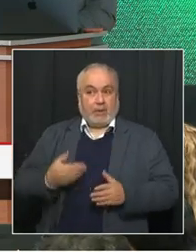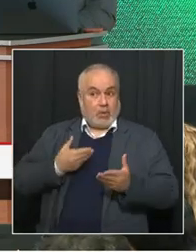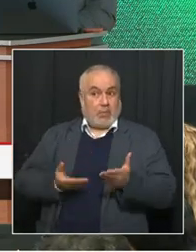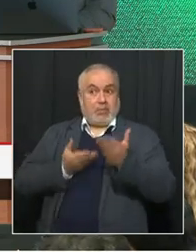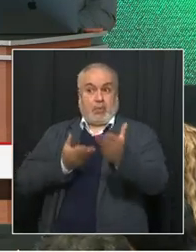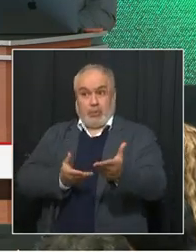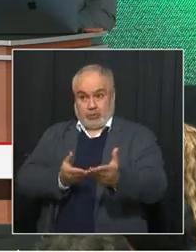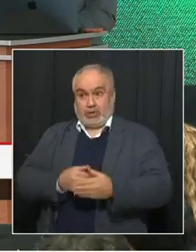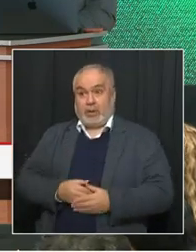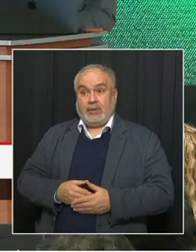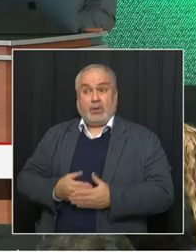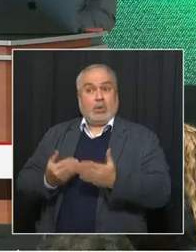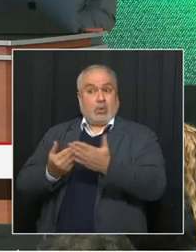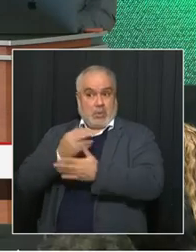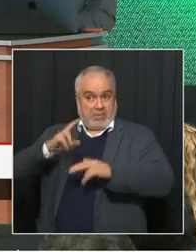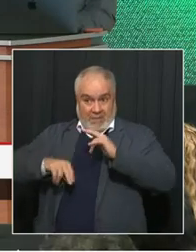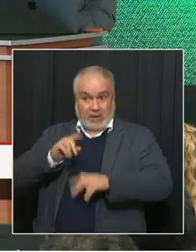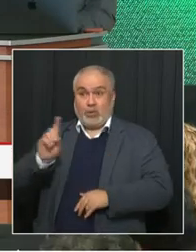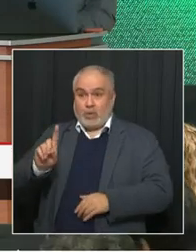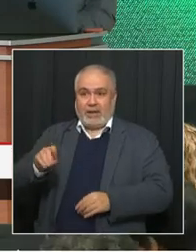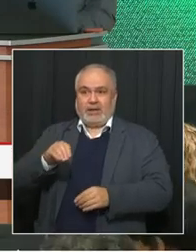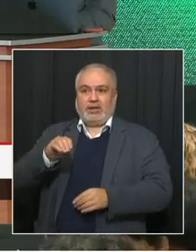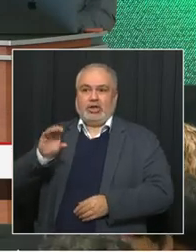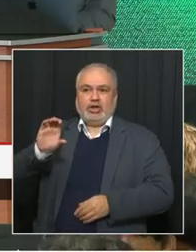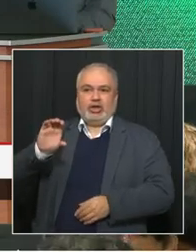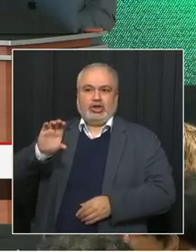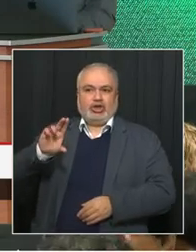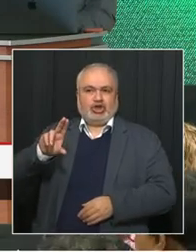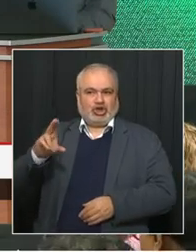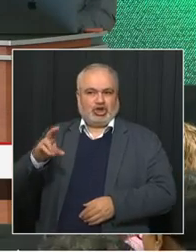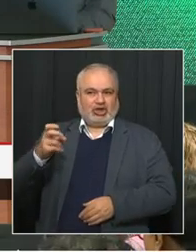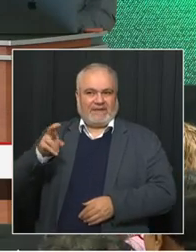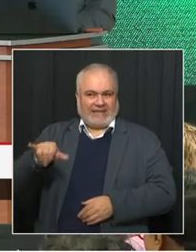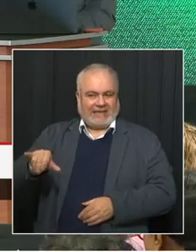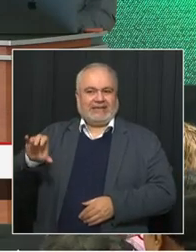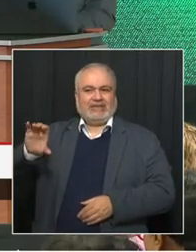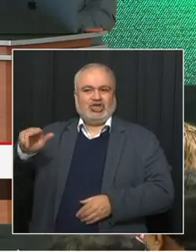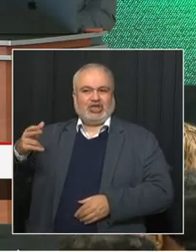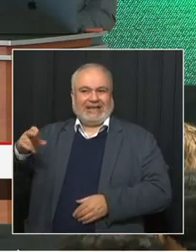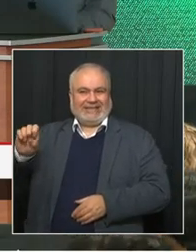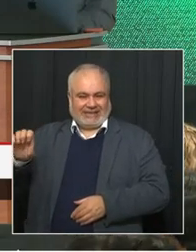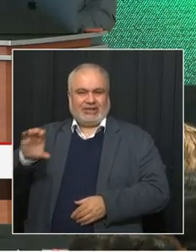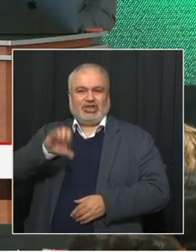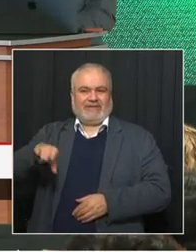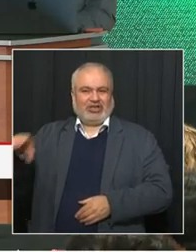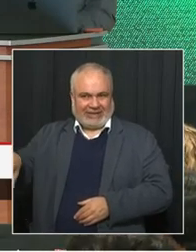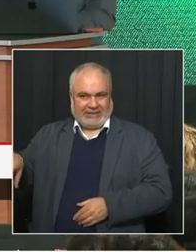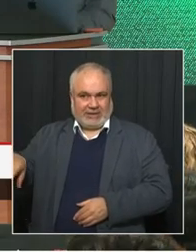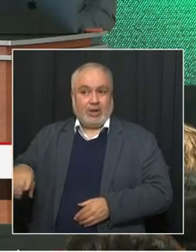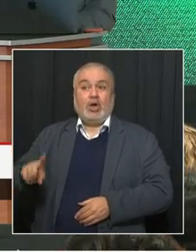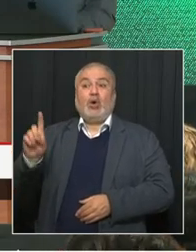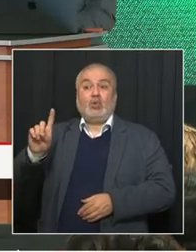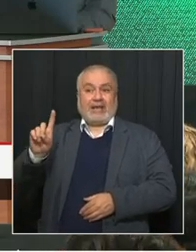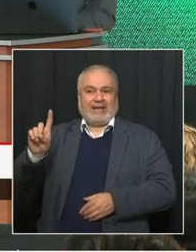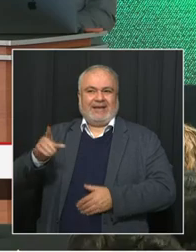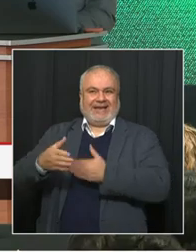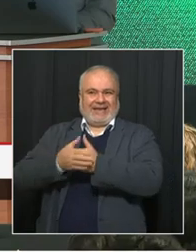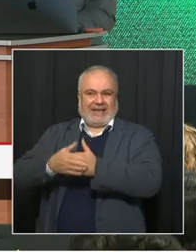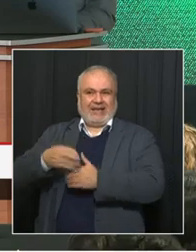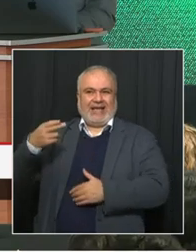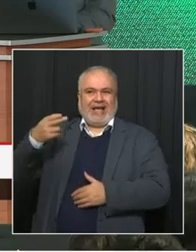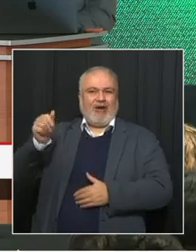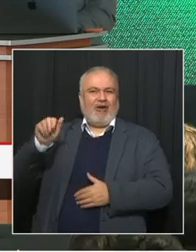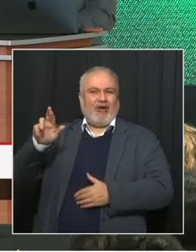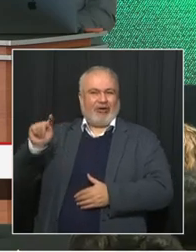building in Chevy Chase. And we just opened a building in Chevy Chase by the Hurt Home. You all know the Louise Hurt